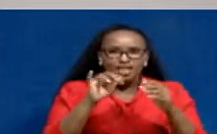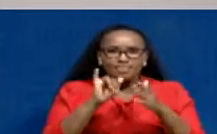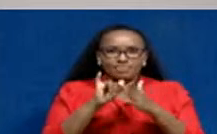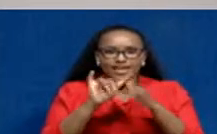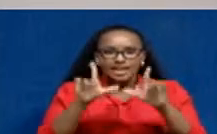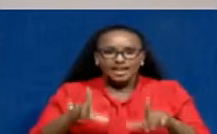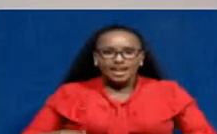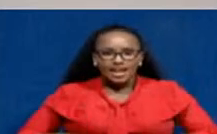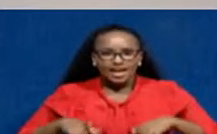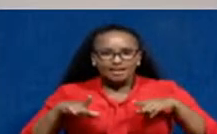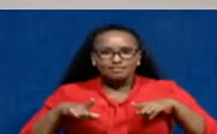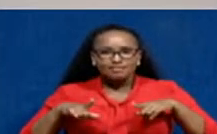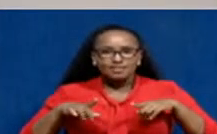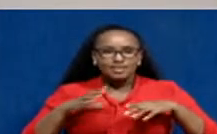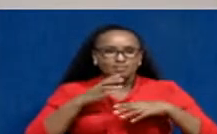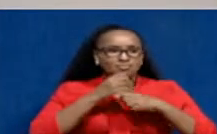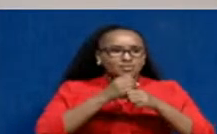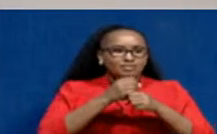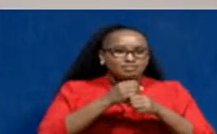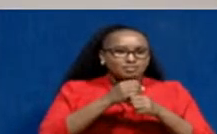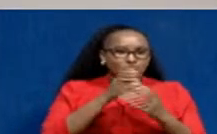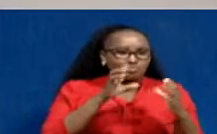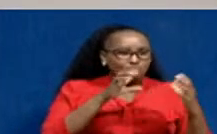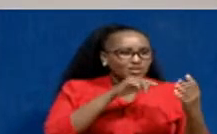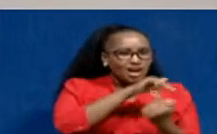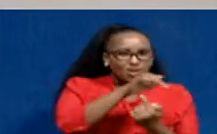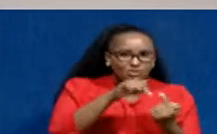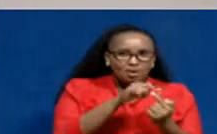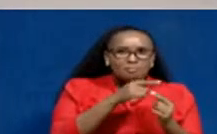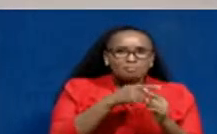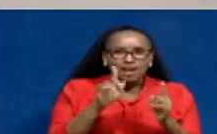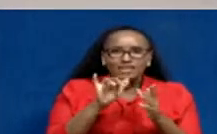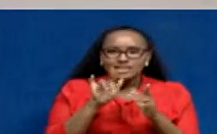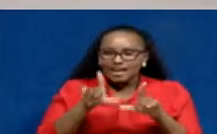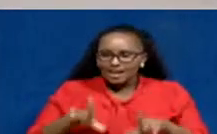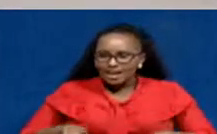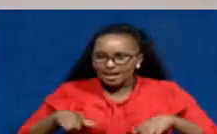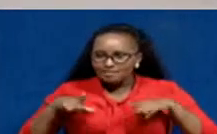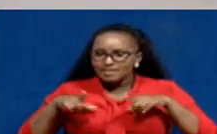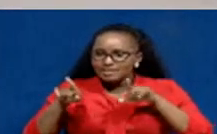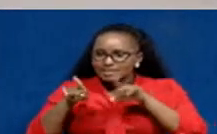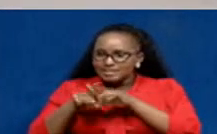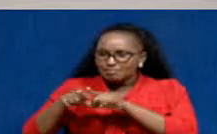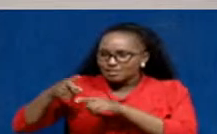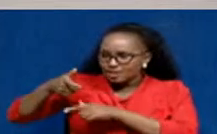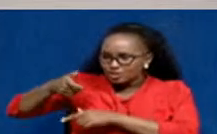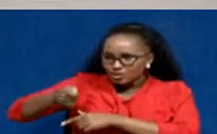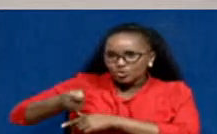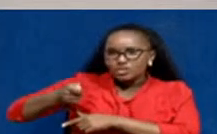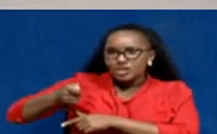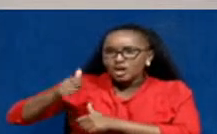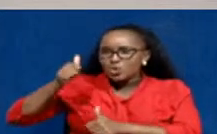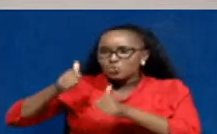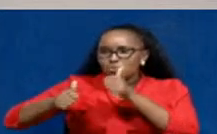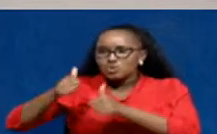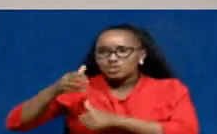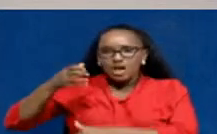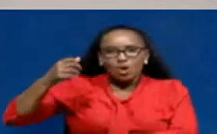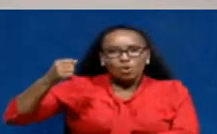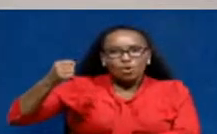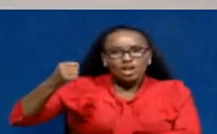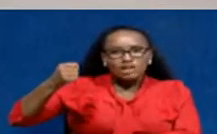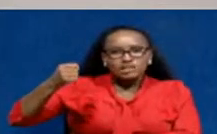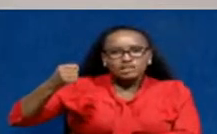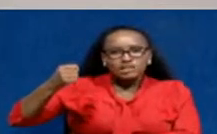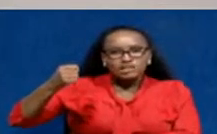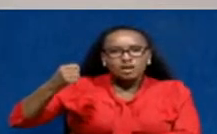that life is no brief candle. It is a sort of splendid torch which holds